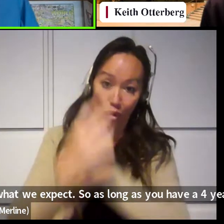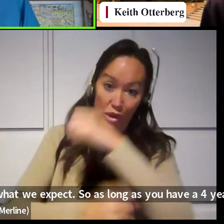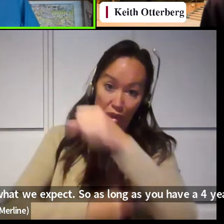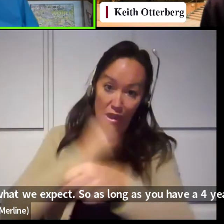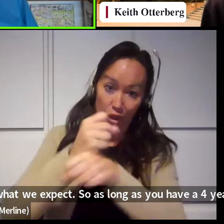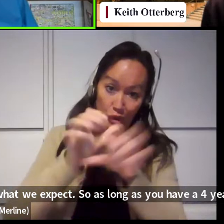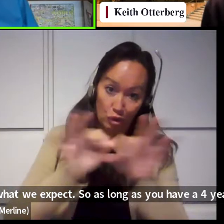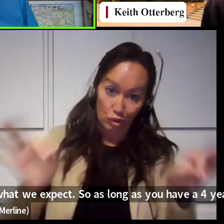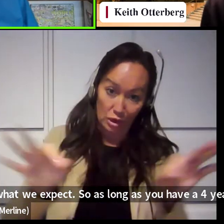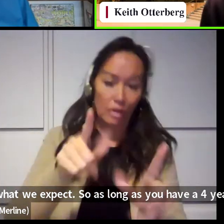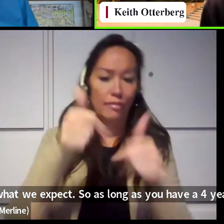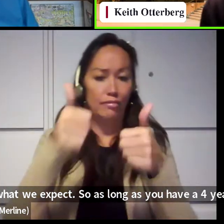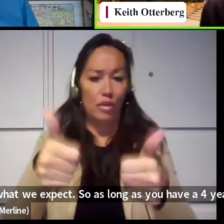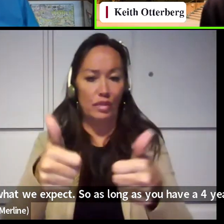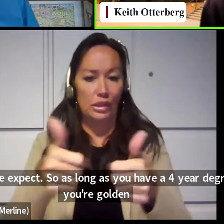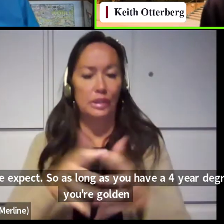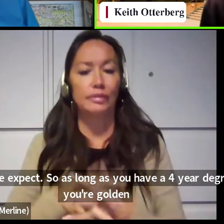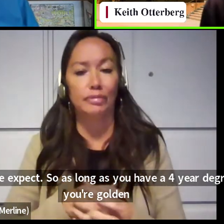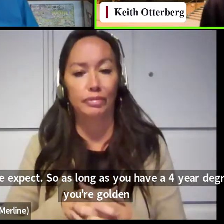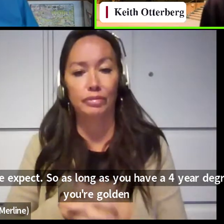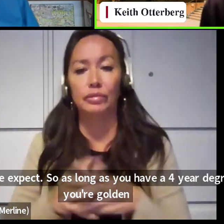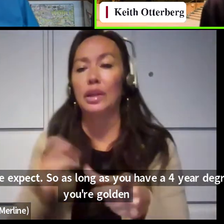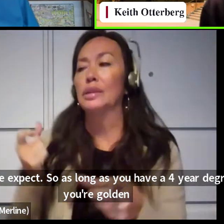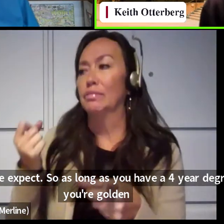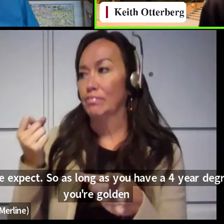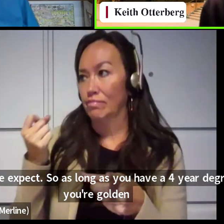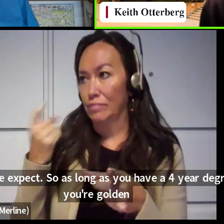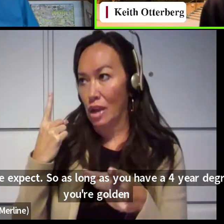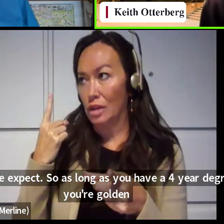golden. Got it. Okay.